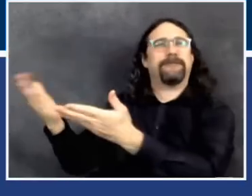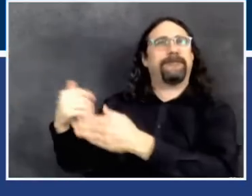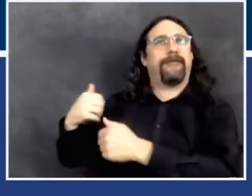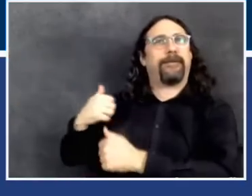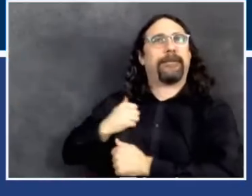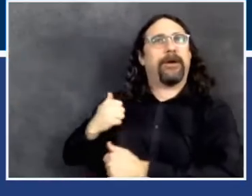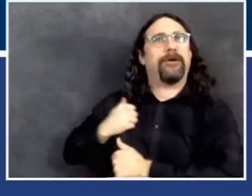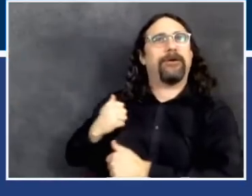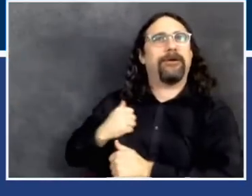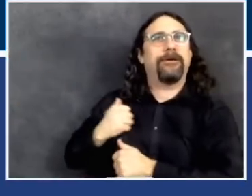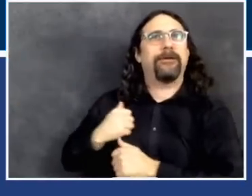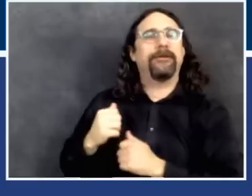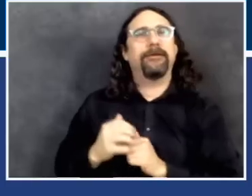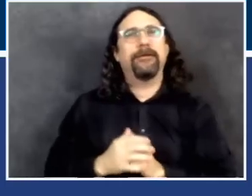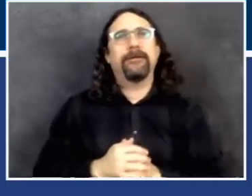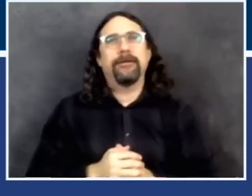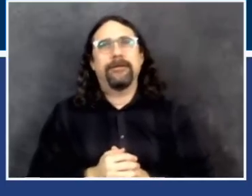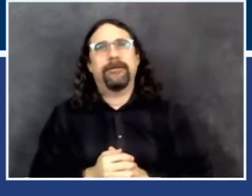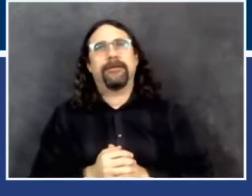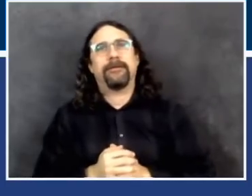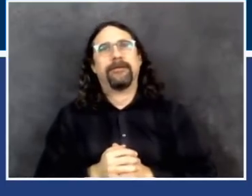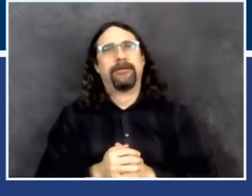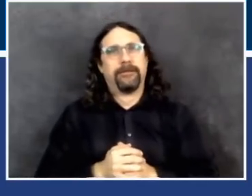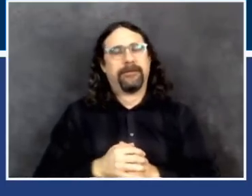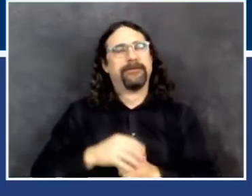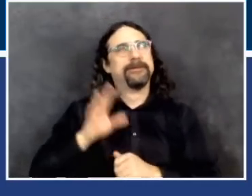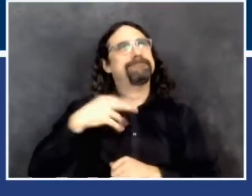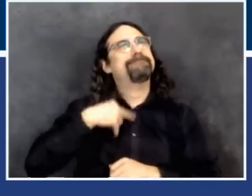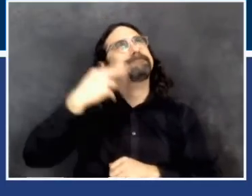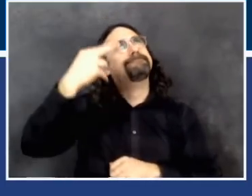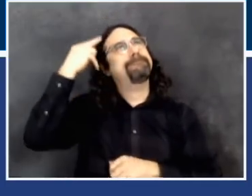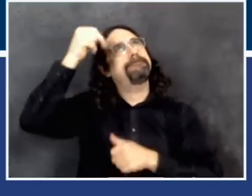the talent they brought. That number's almost doubled now.